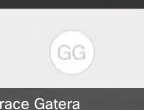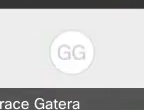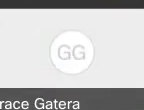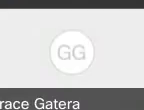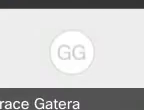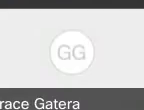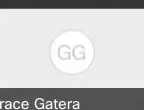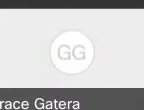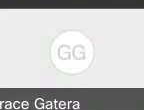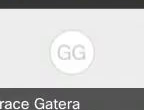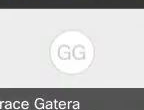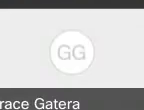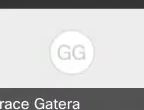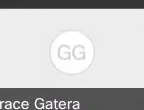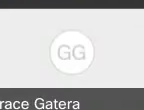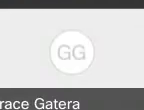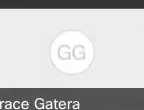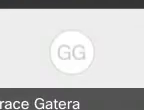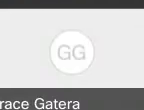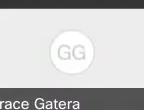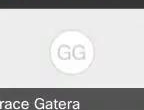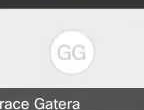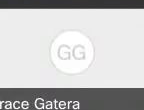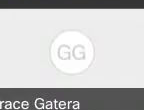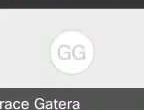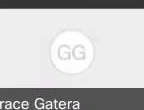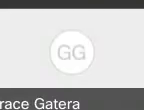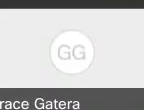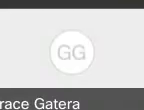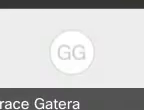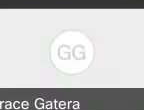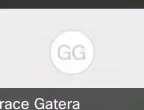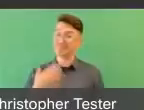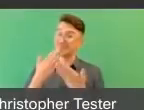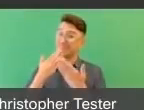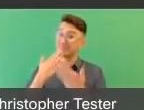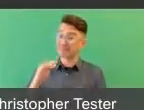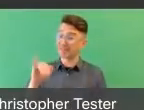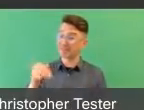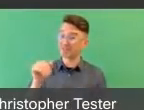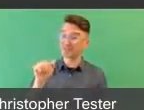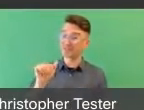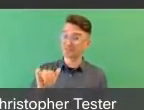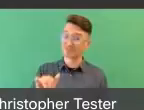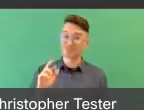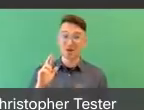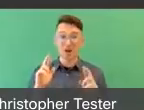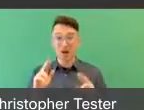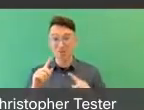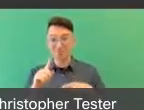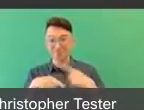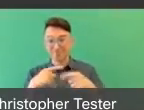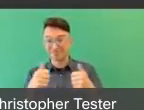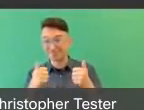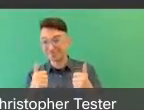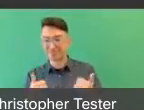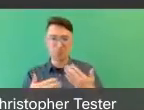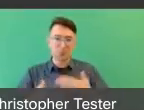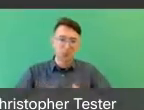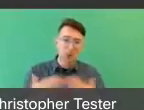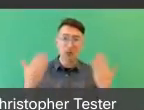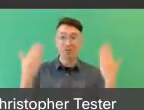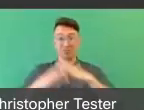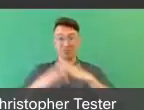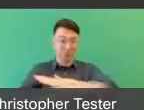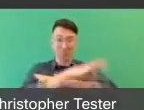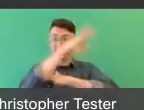Thank you, Jay. I hope everyone is doing well this morning or afternoon or night, whatever time it is for them.